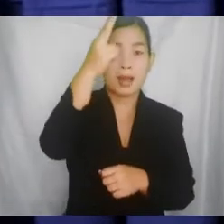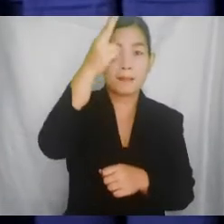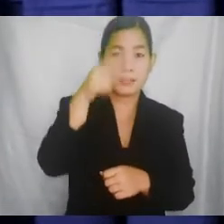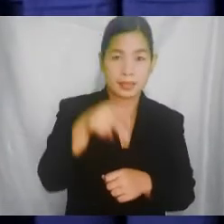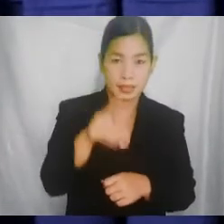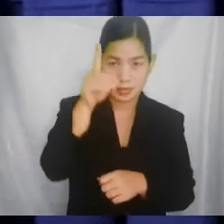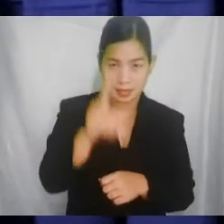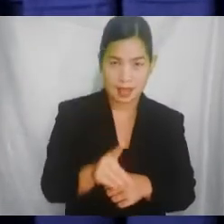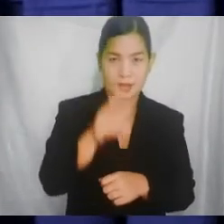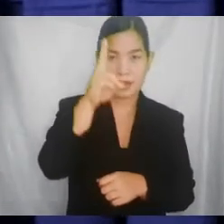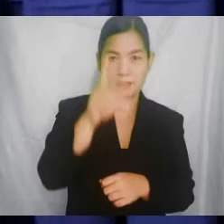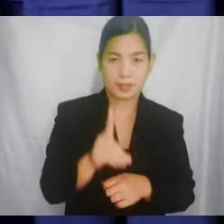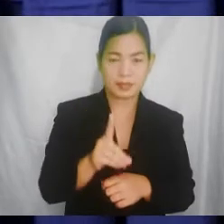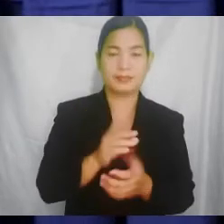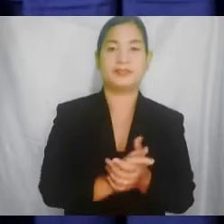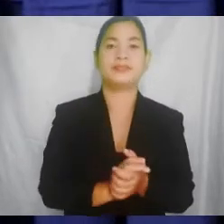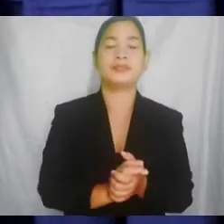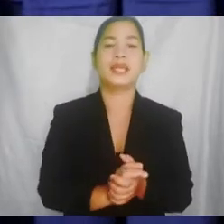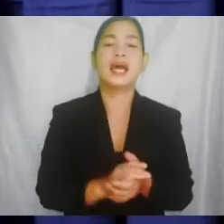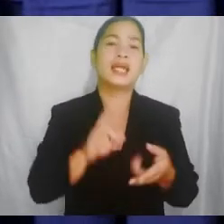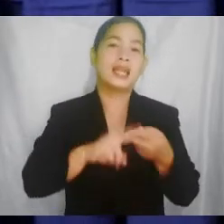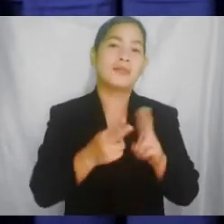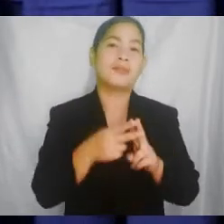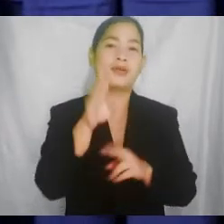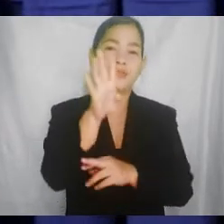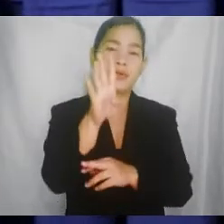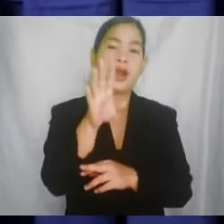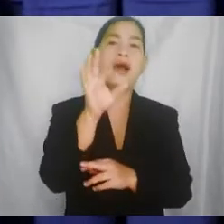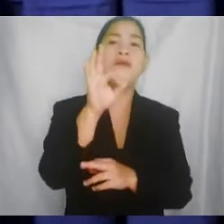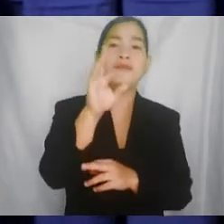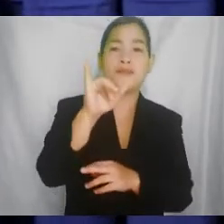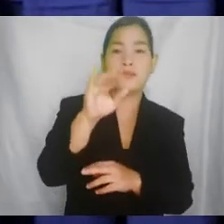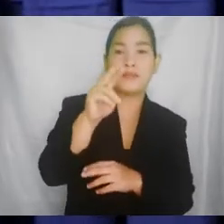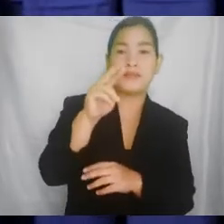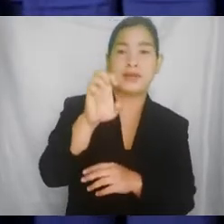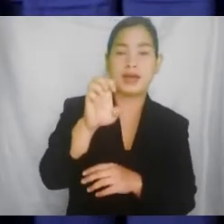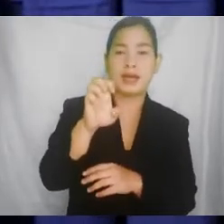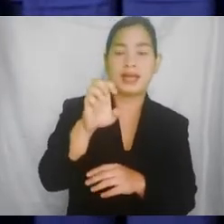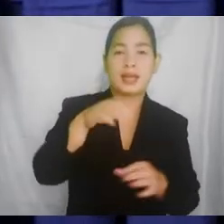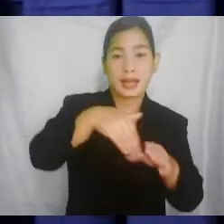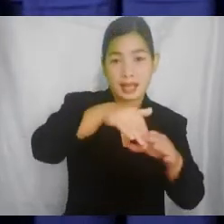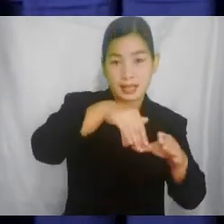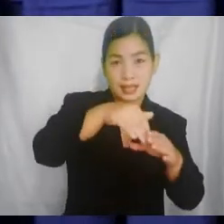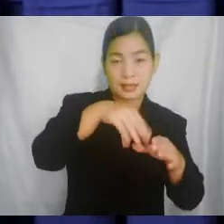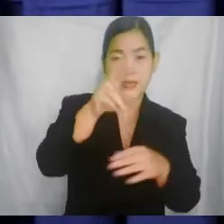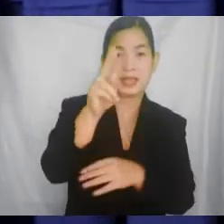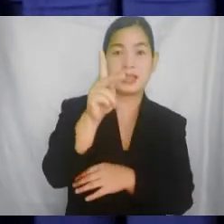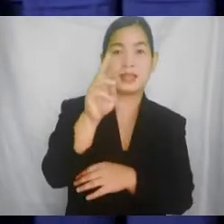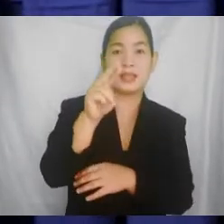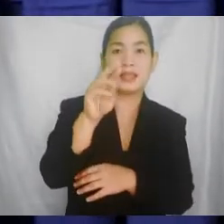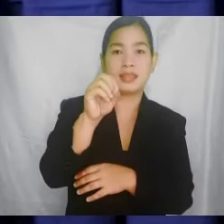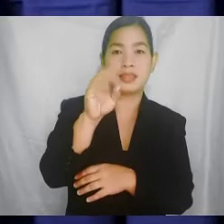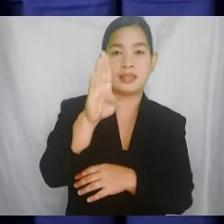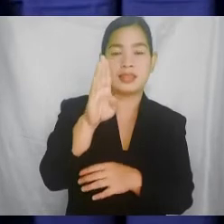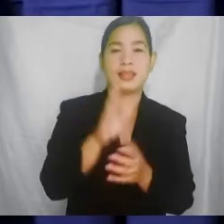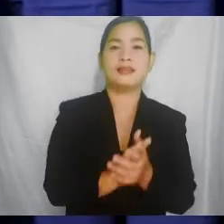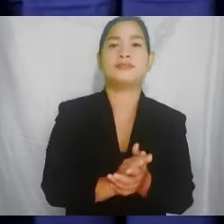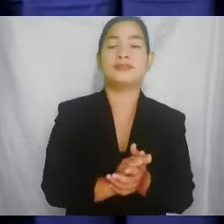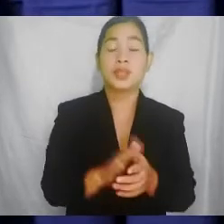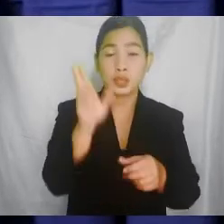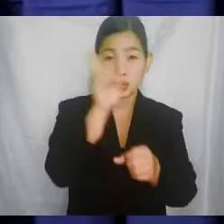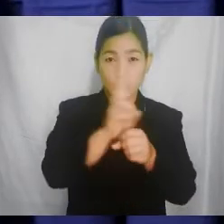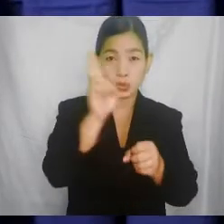is a fine adjustment knob, which is the second knob you should use under high power objective